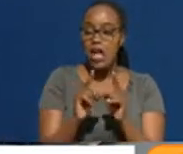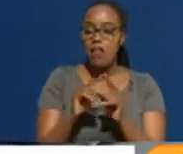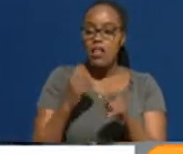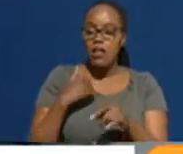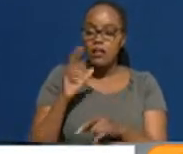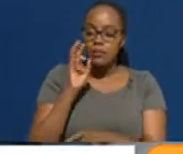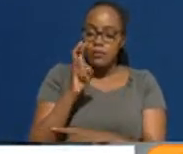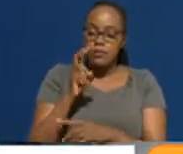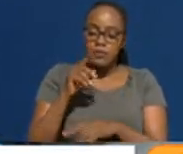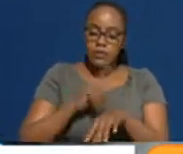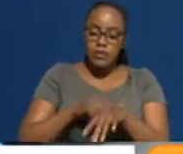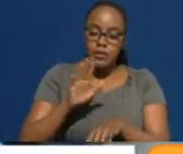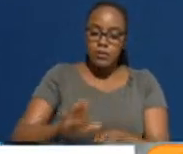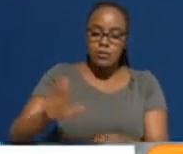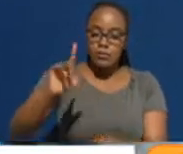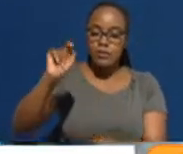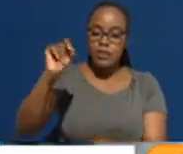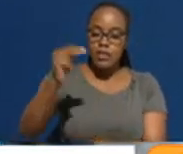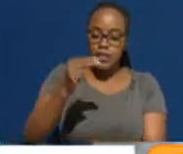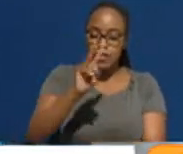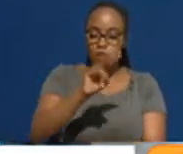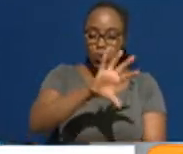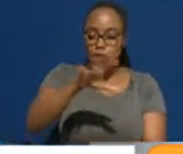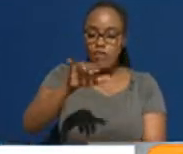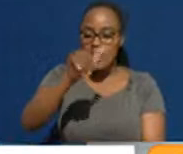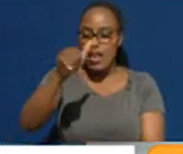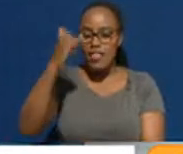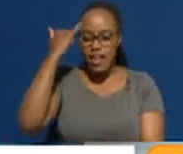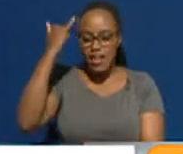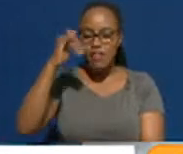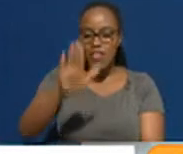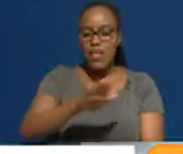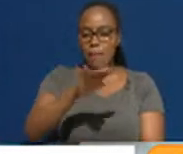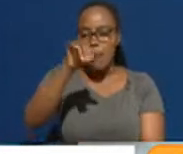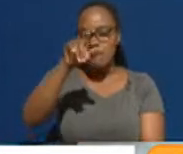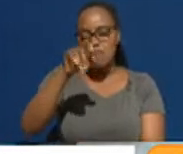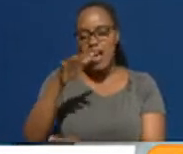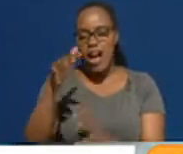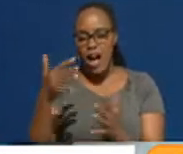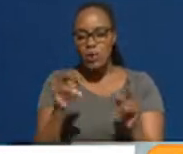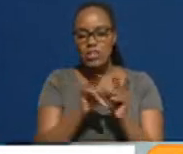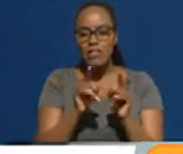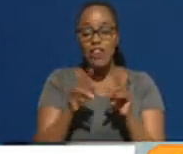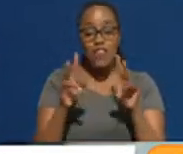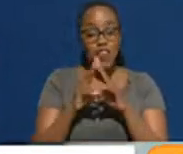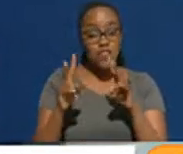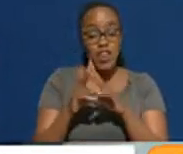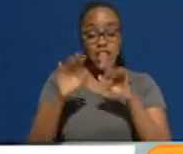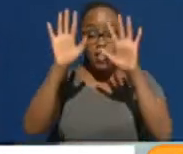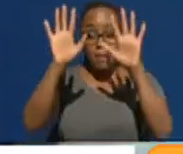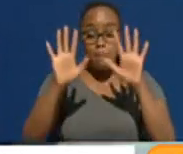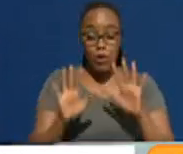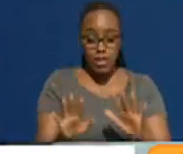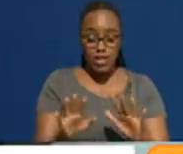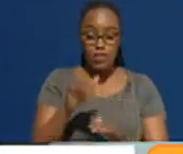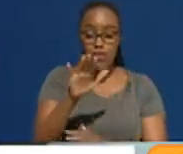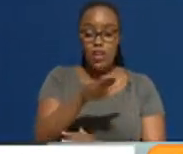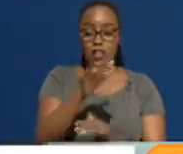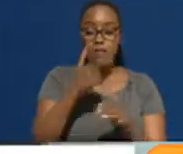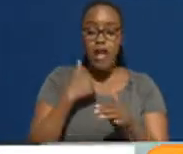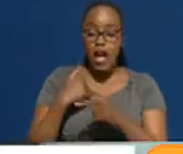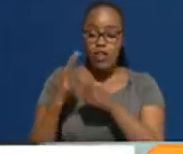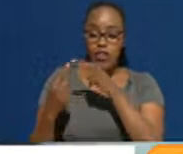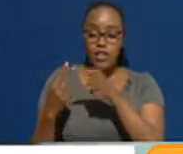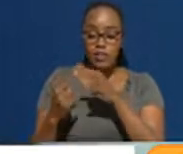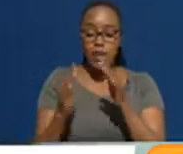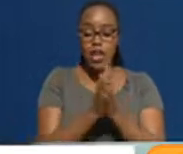oversee, once they are sworn in on Thursday, those two counties, but also their thoughts on what Parliament might look like. Still a very crucial house that they have had suitable experience